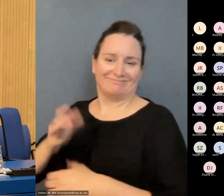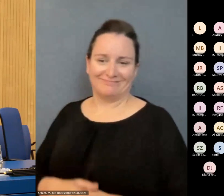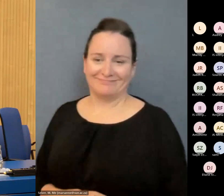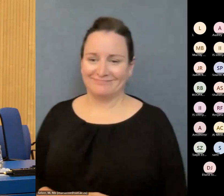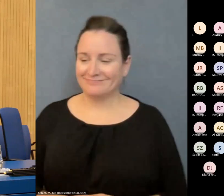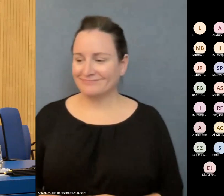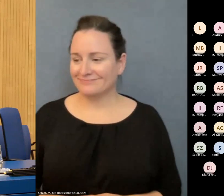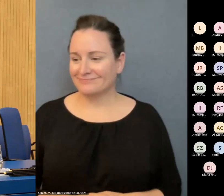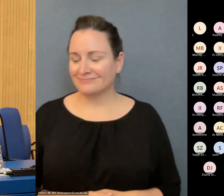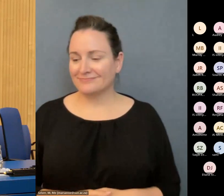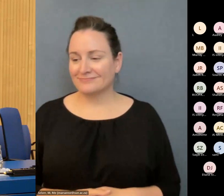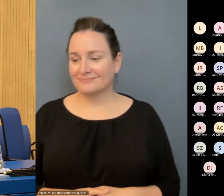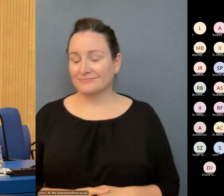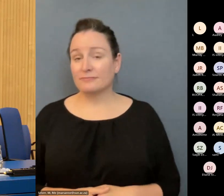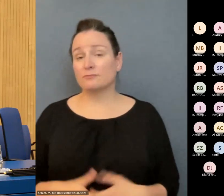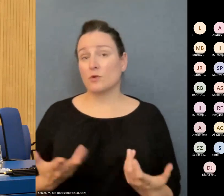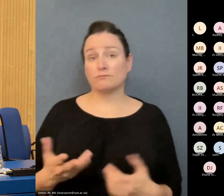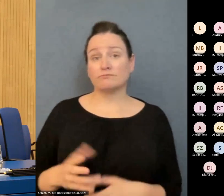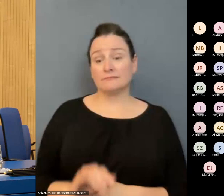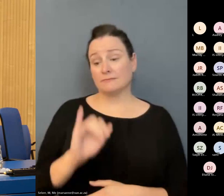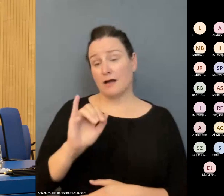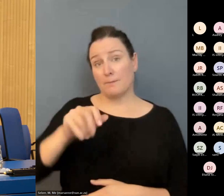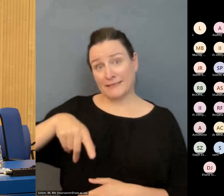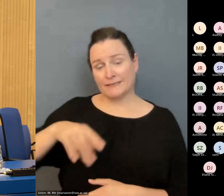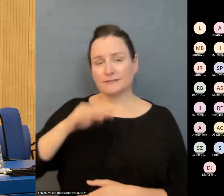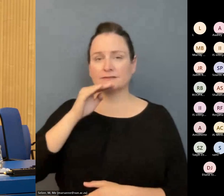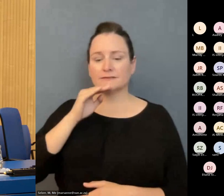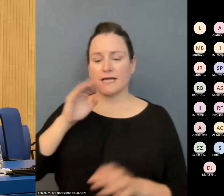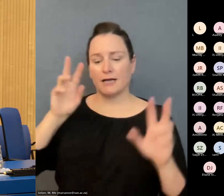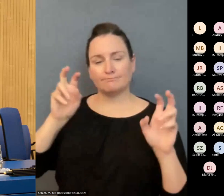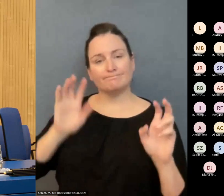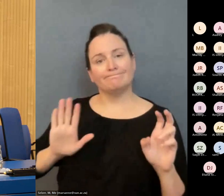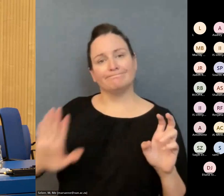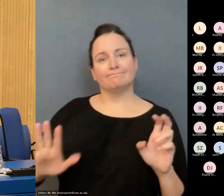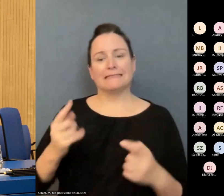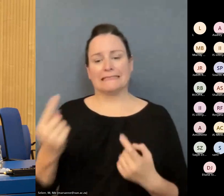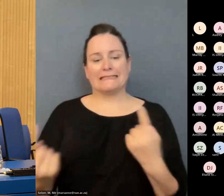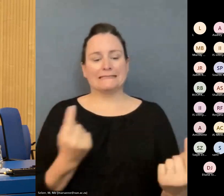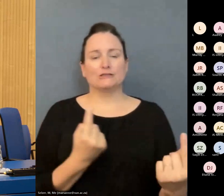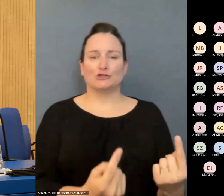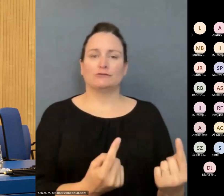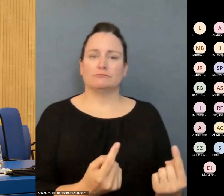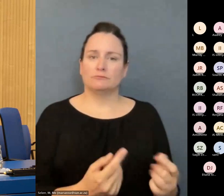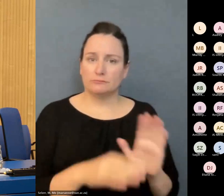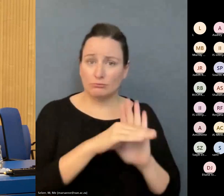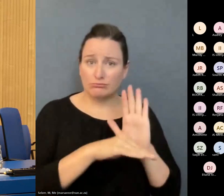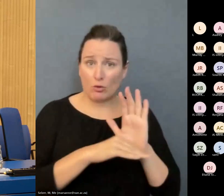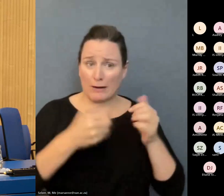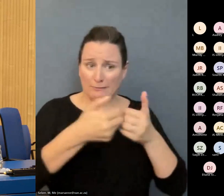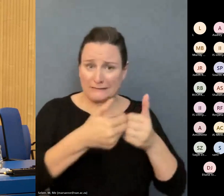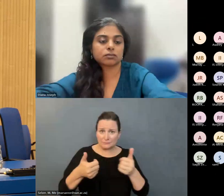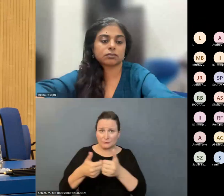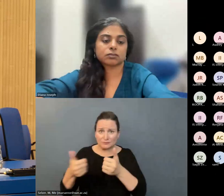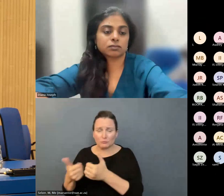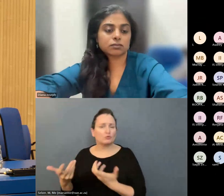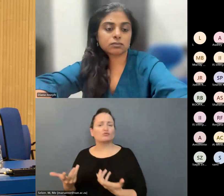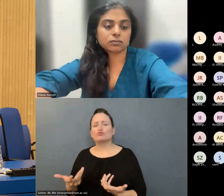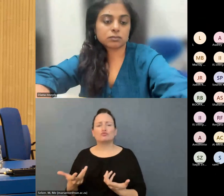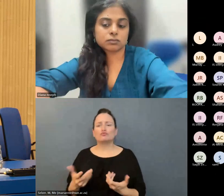child. I think no two individuals are same. So I think IEP is really needed